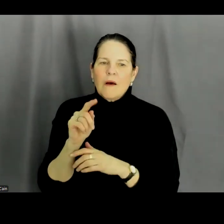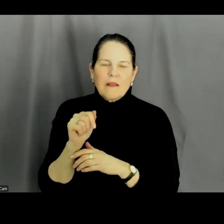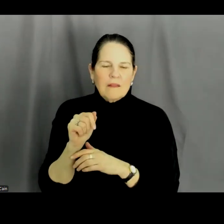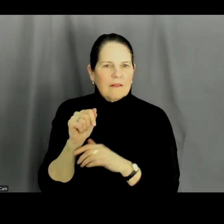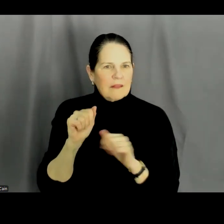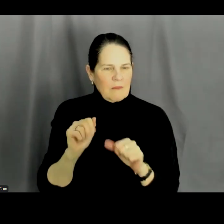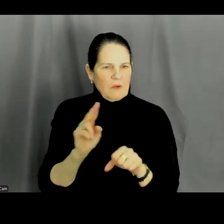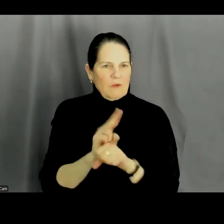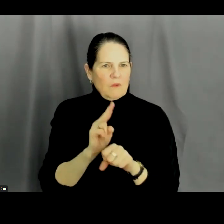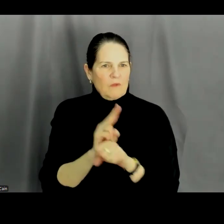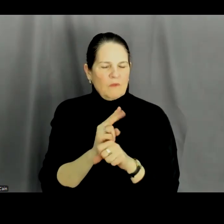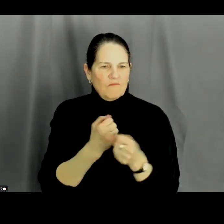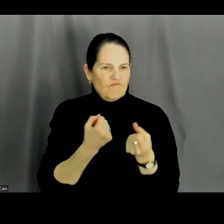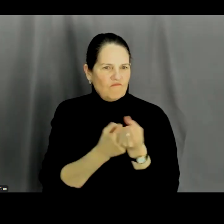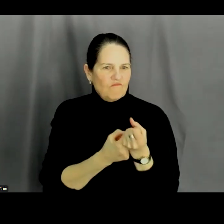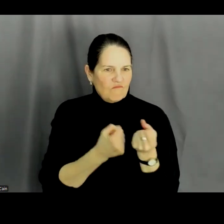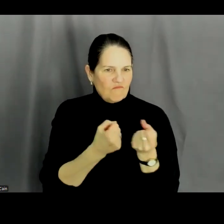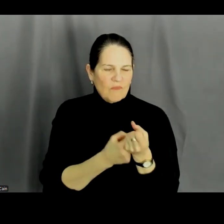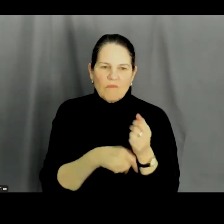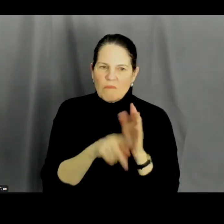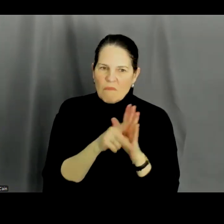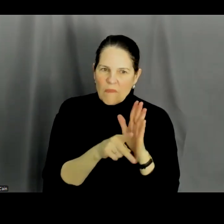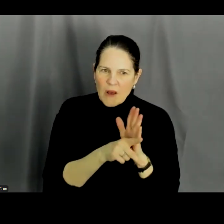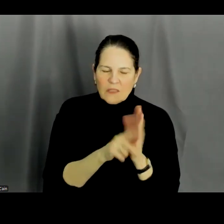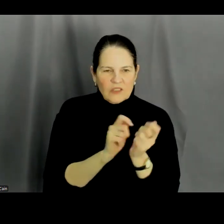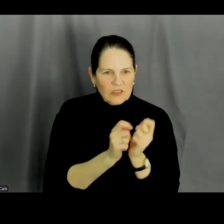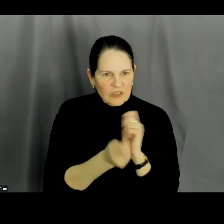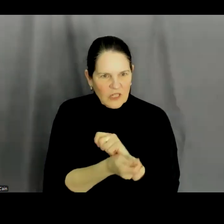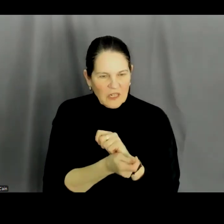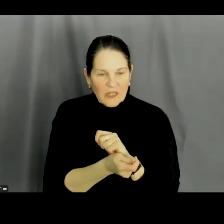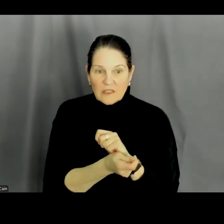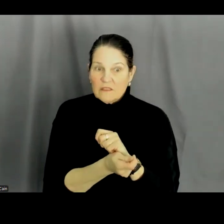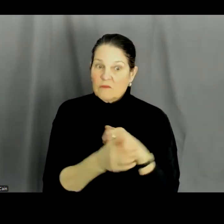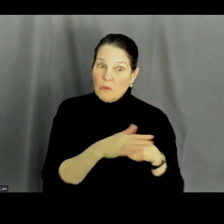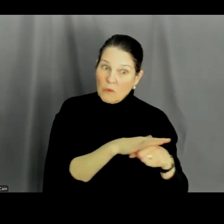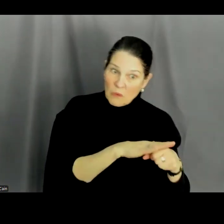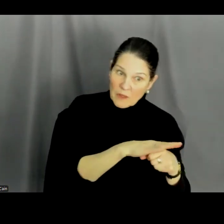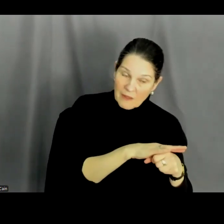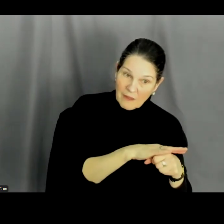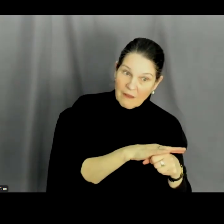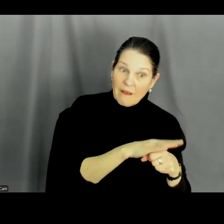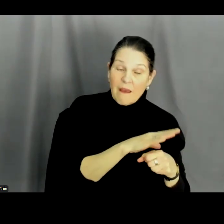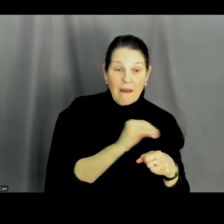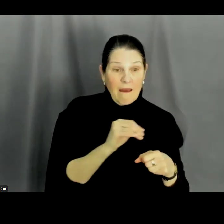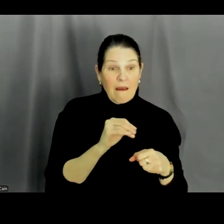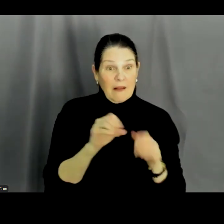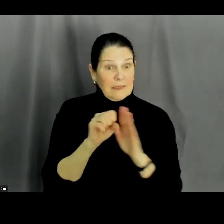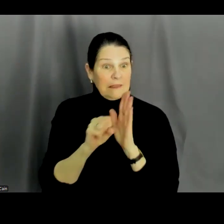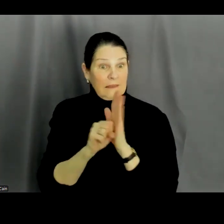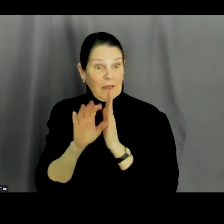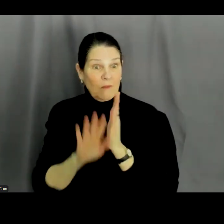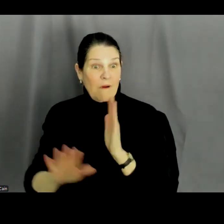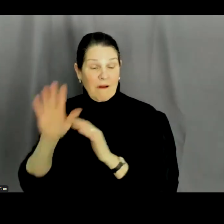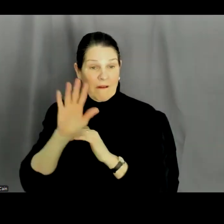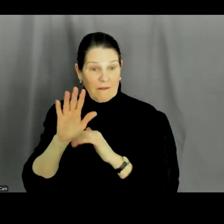to support policy change and both locally and then also even at a statewide level as